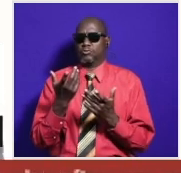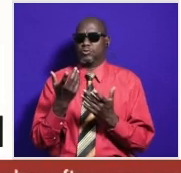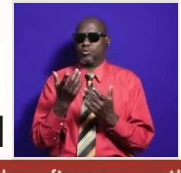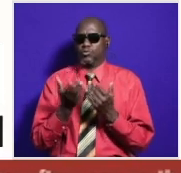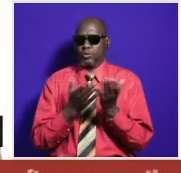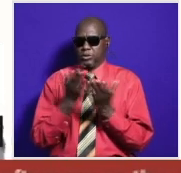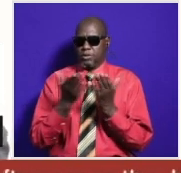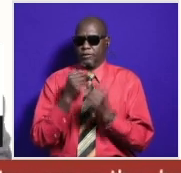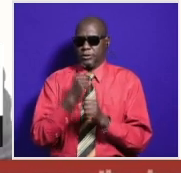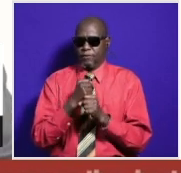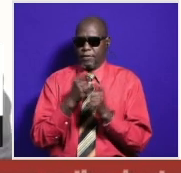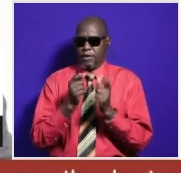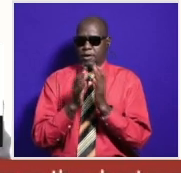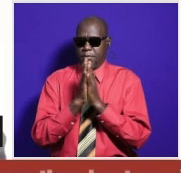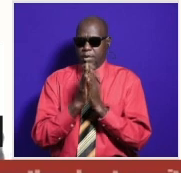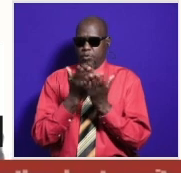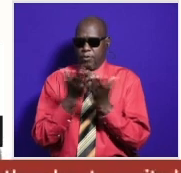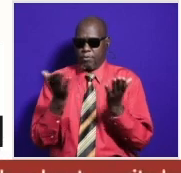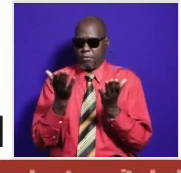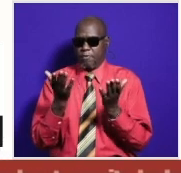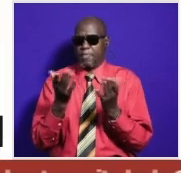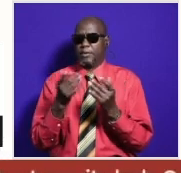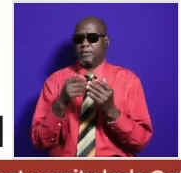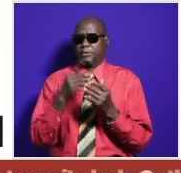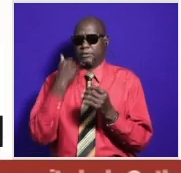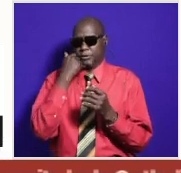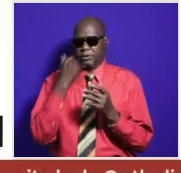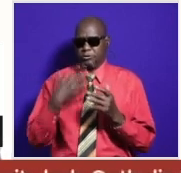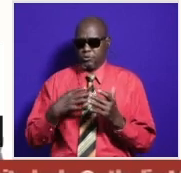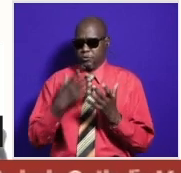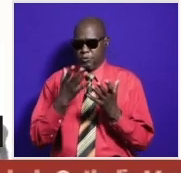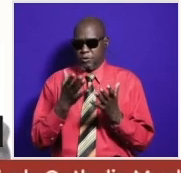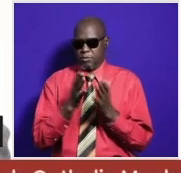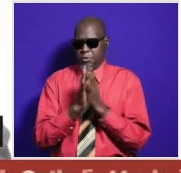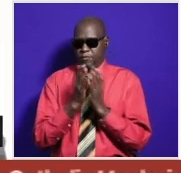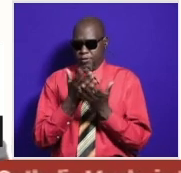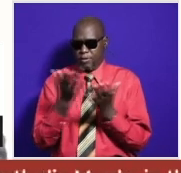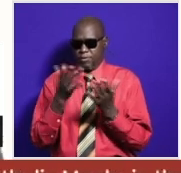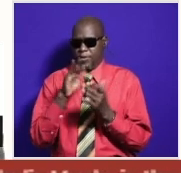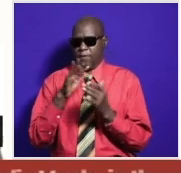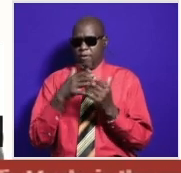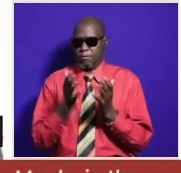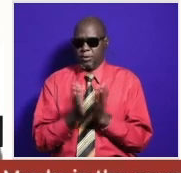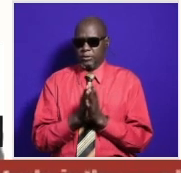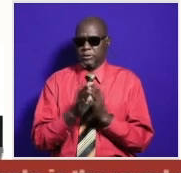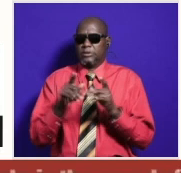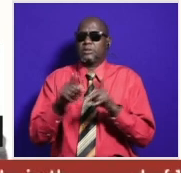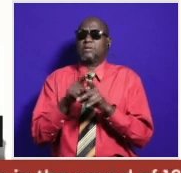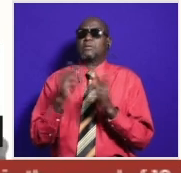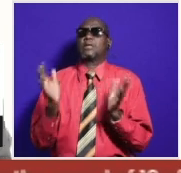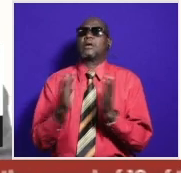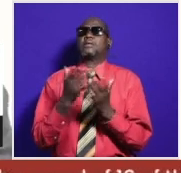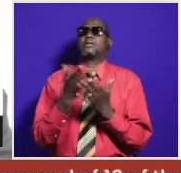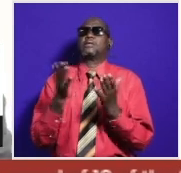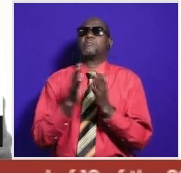pray with them, encourage them, and also reach out to the patients and their families, and basically to encourage them, pray with